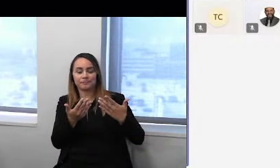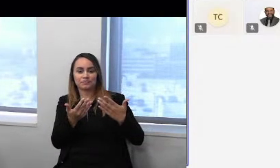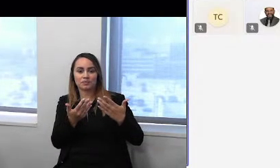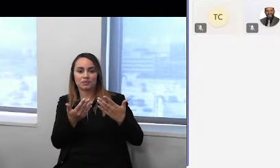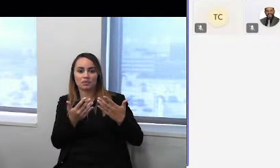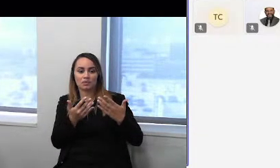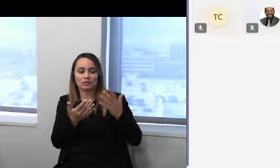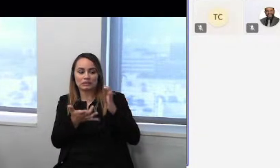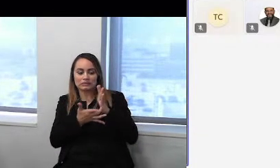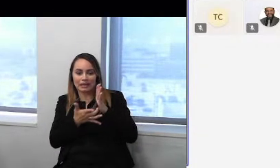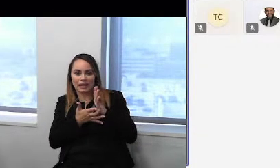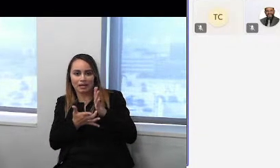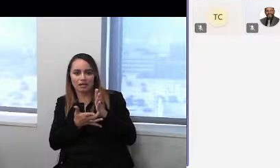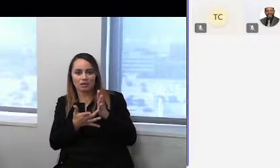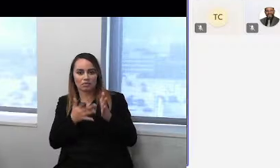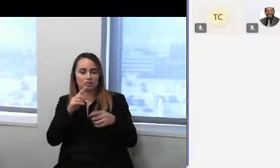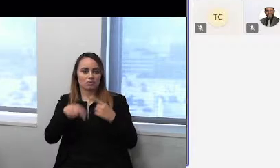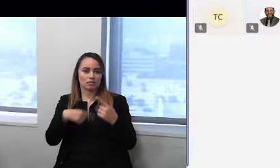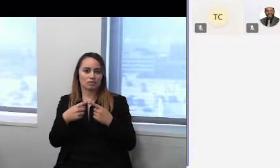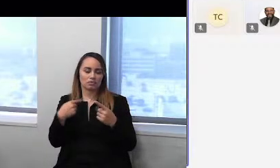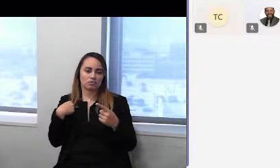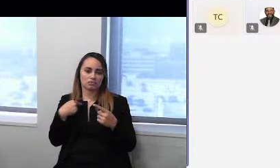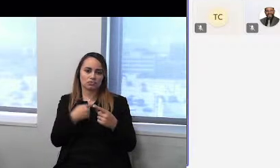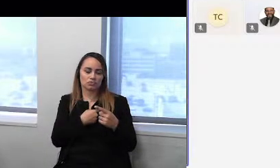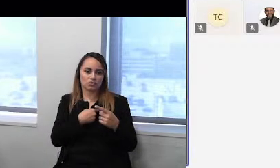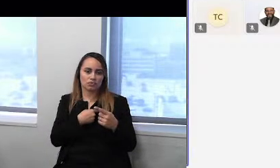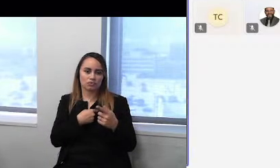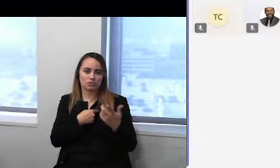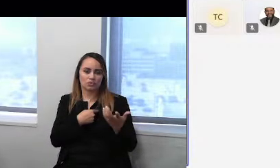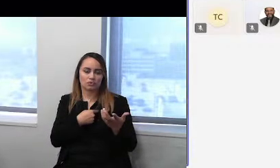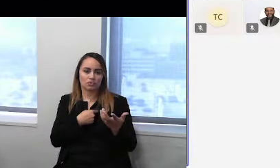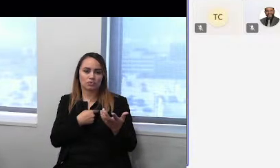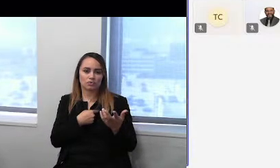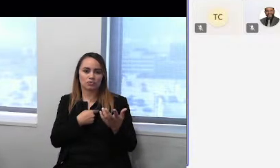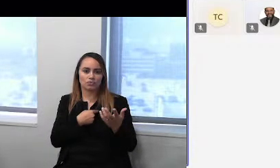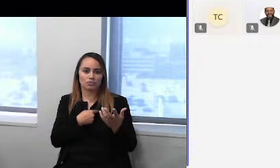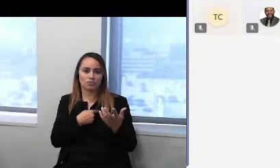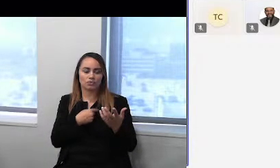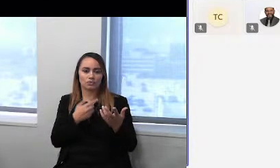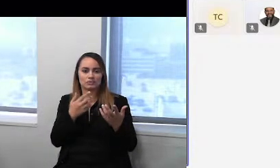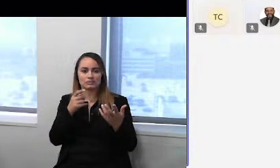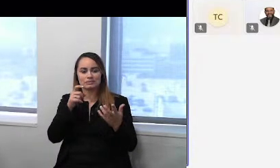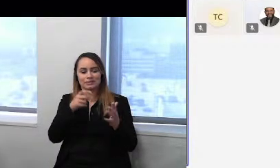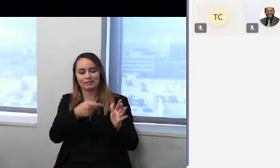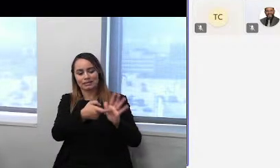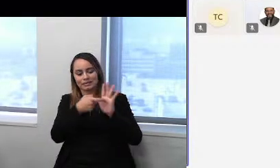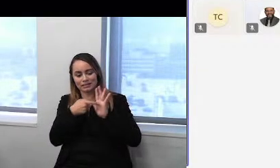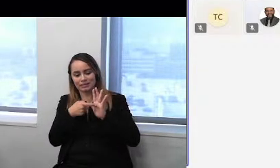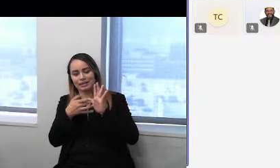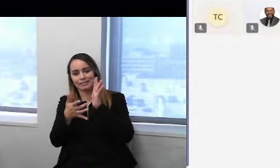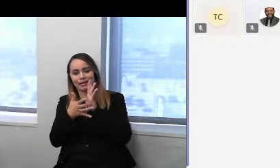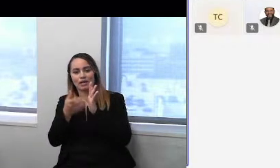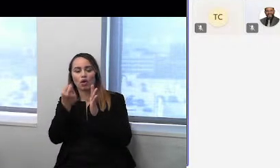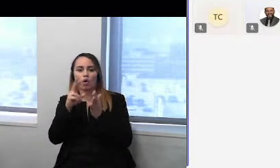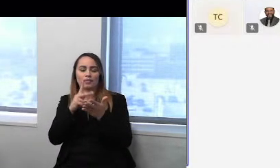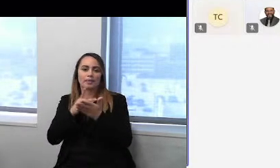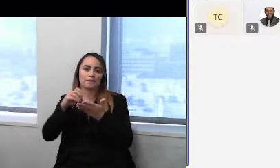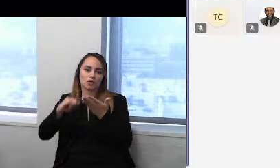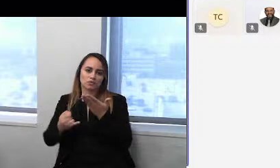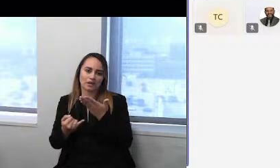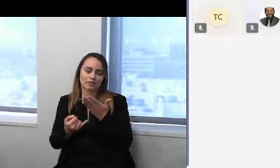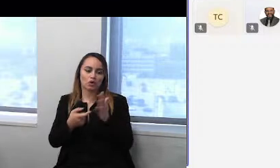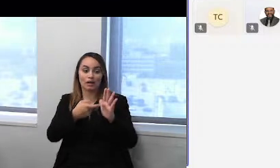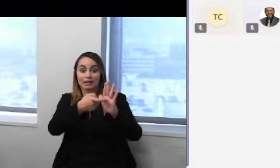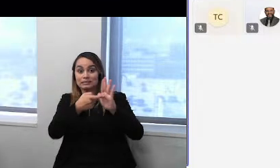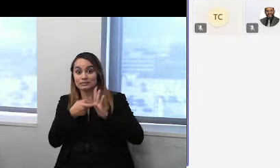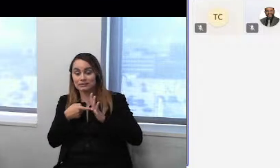versus project requirements, right, which are different things, the technical requirements should exist to ensure stability to the system.